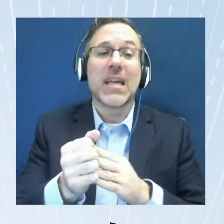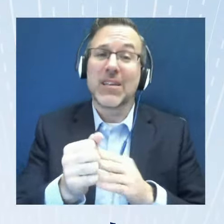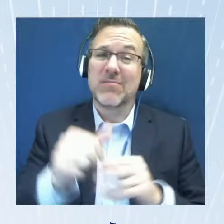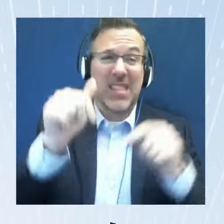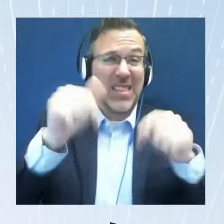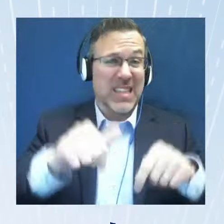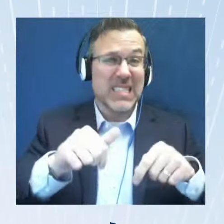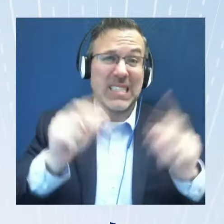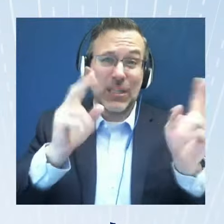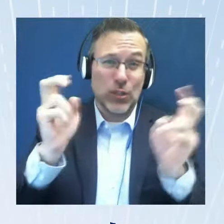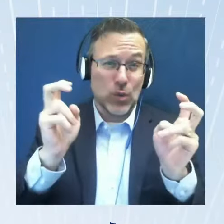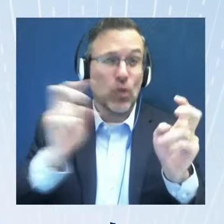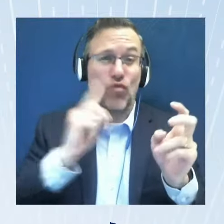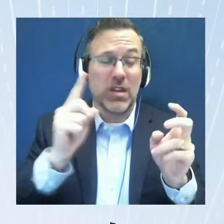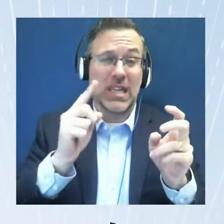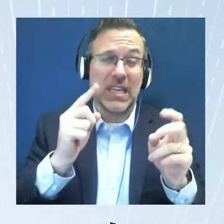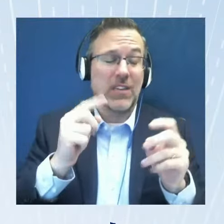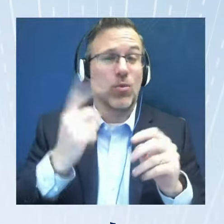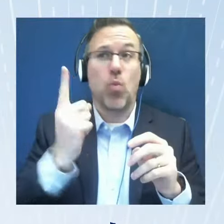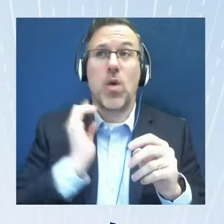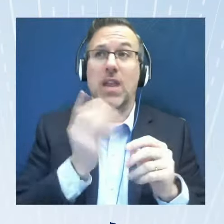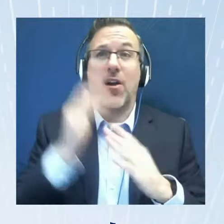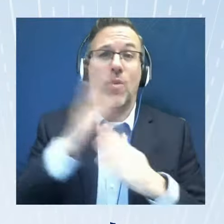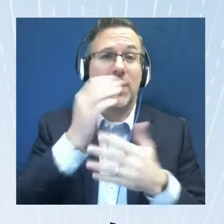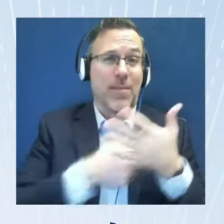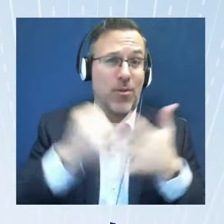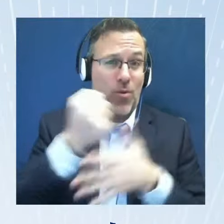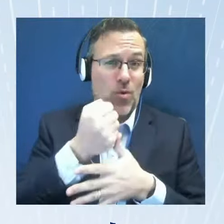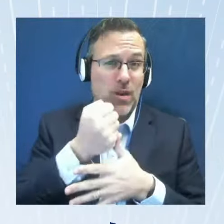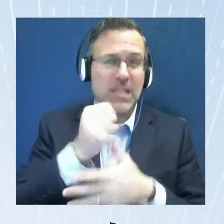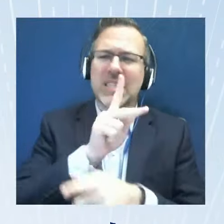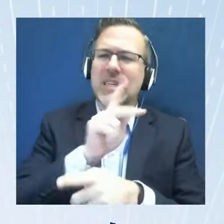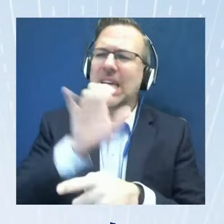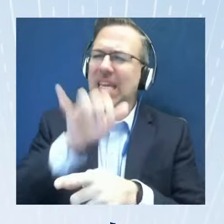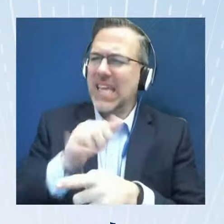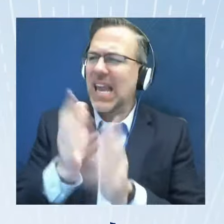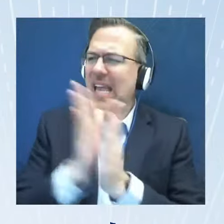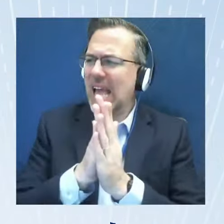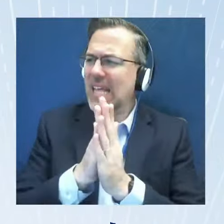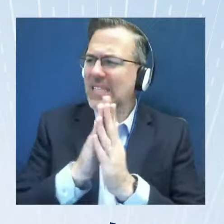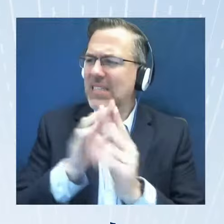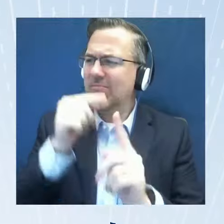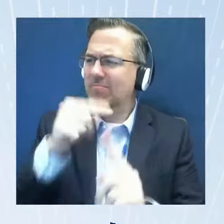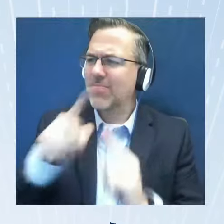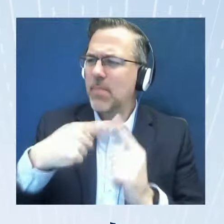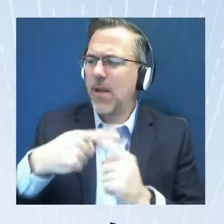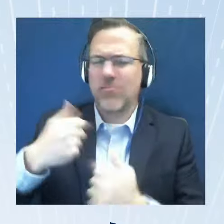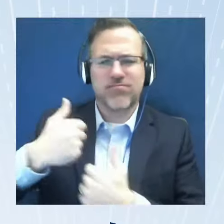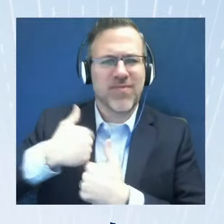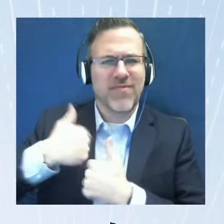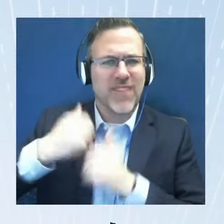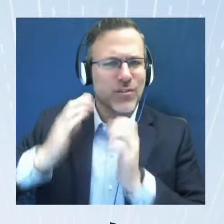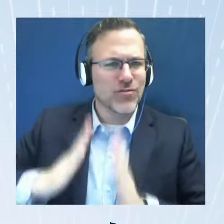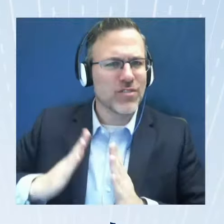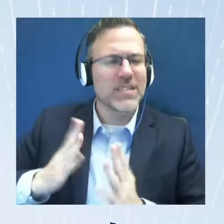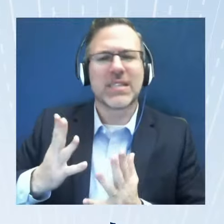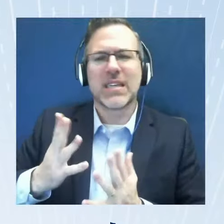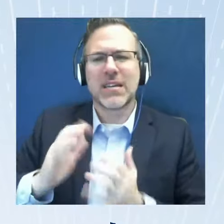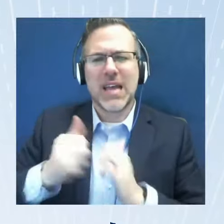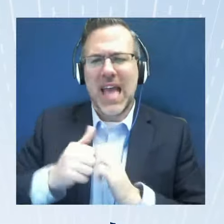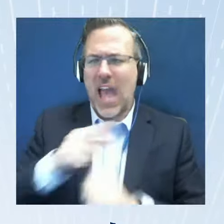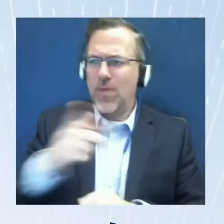priorities. I appreciated the question that Kelly asked earlier about veterans and how this is, how they feel about this, I guess,